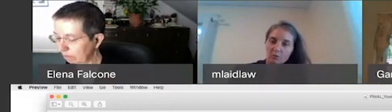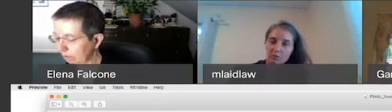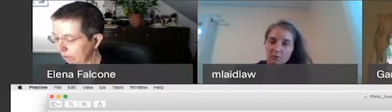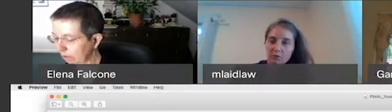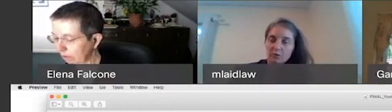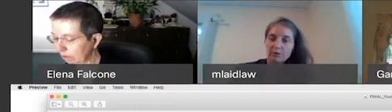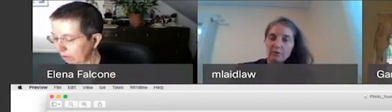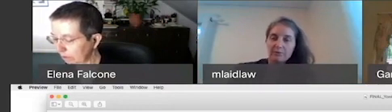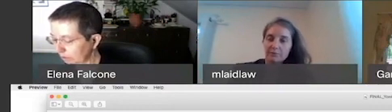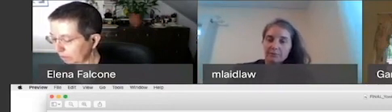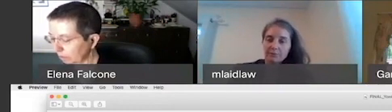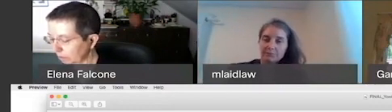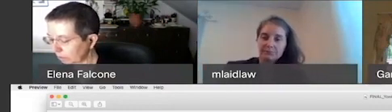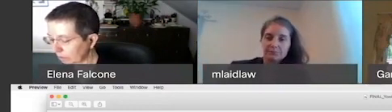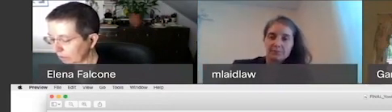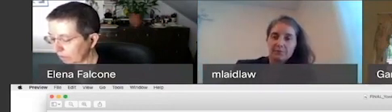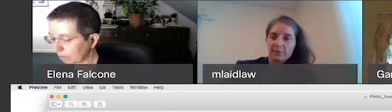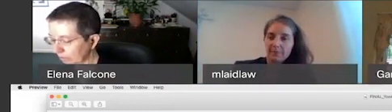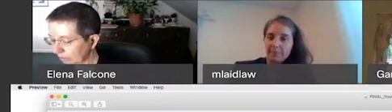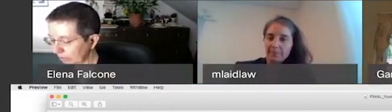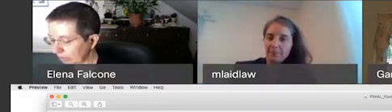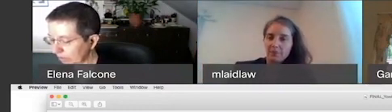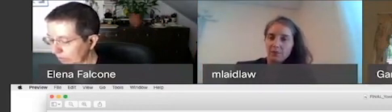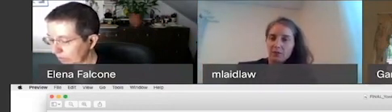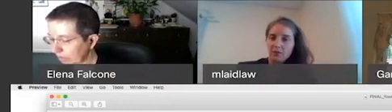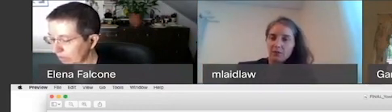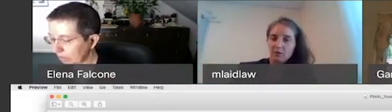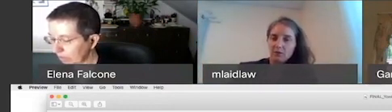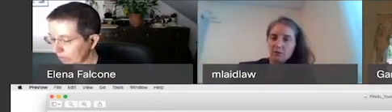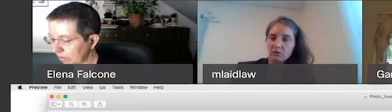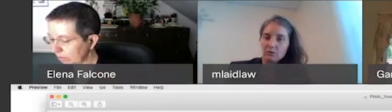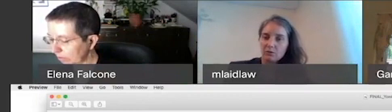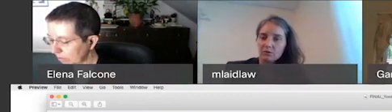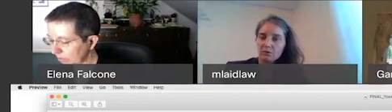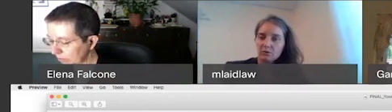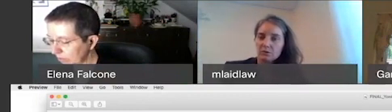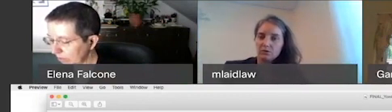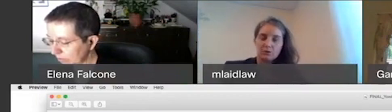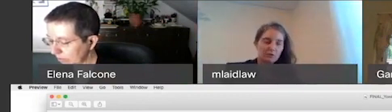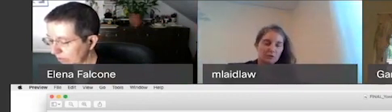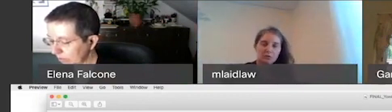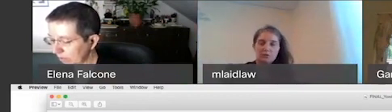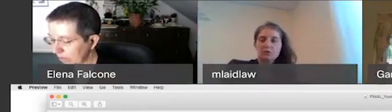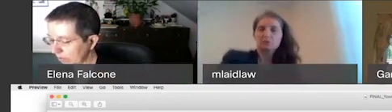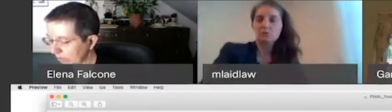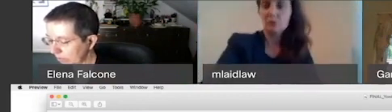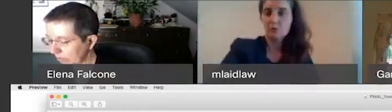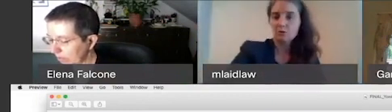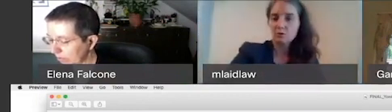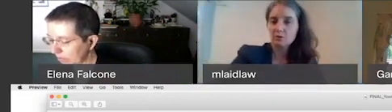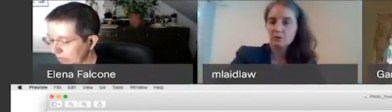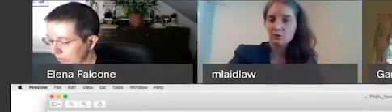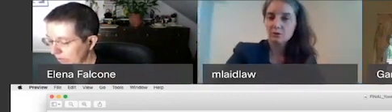remained on board since the beginning, and the pantry boxes, which are happening right now, has